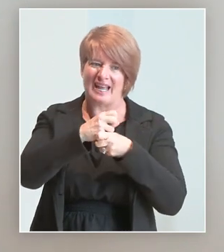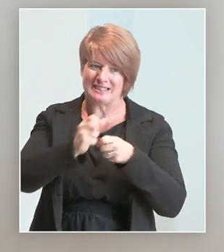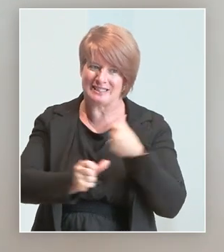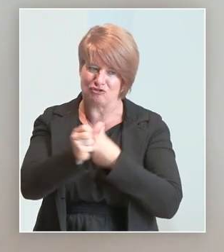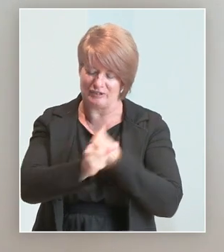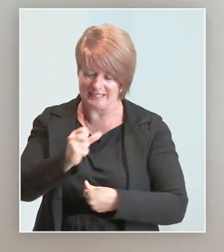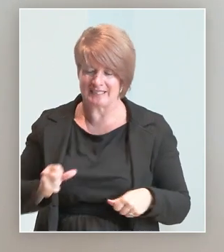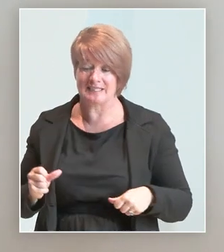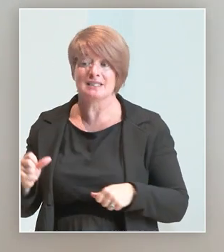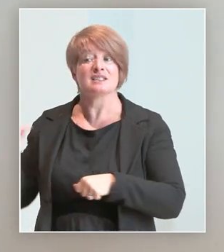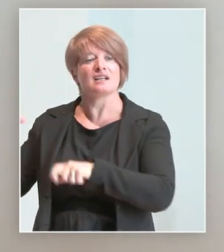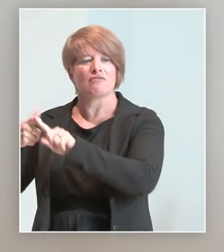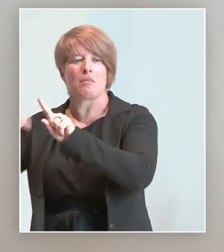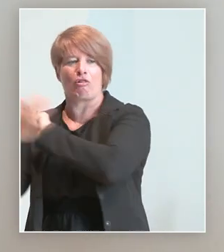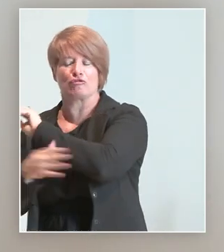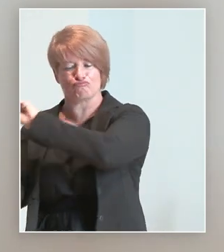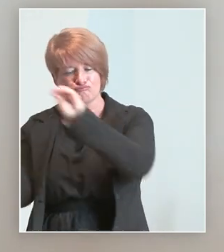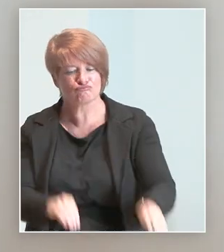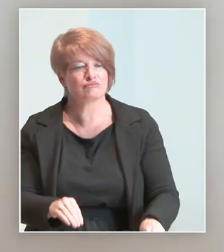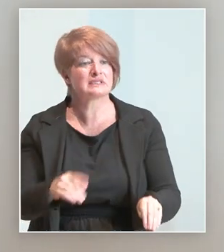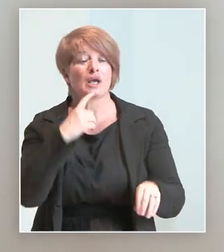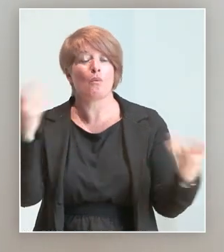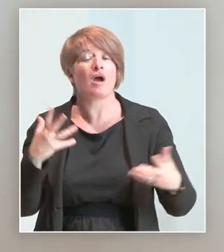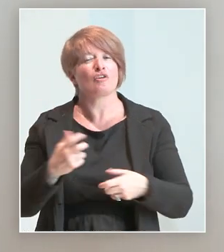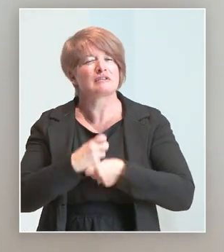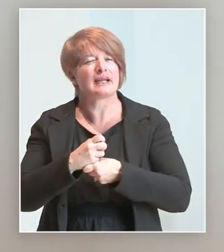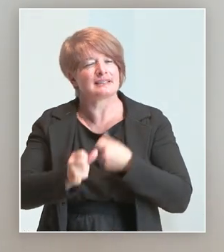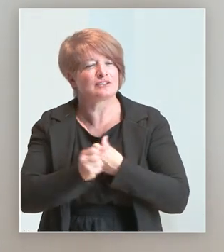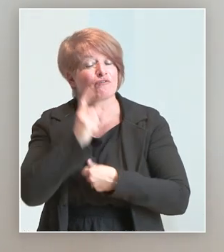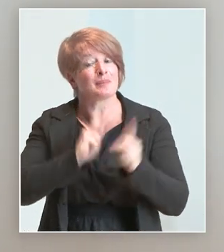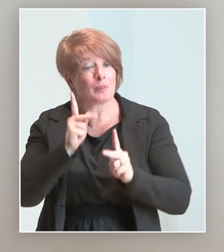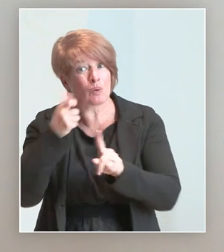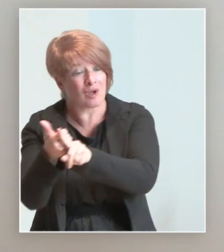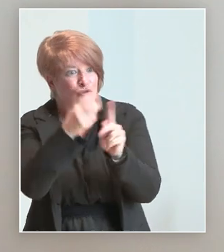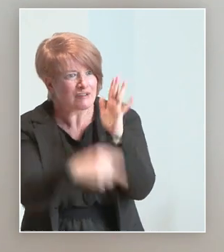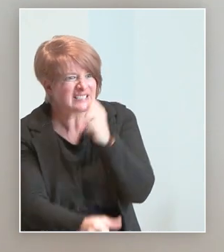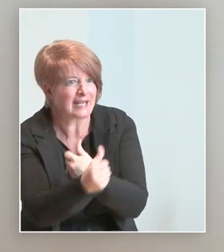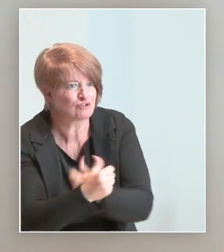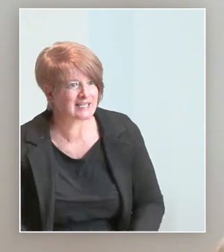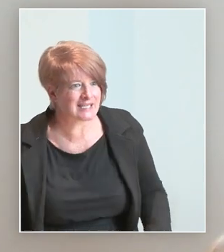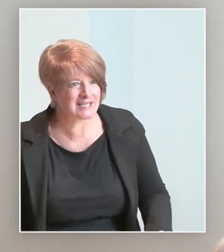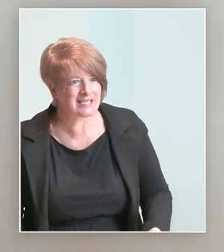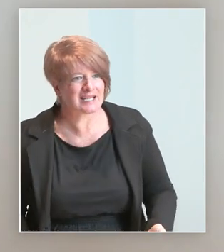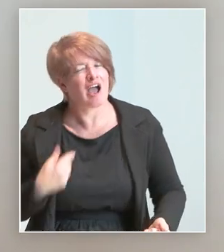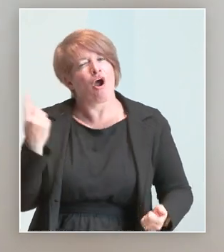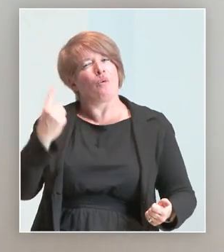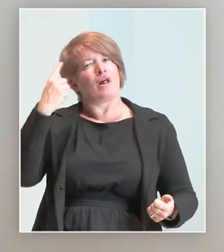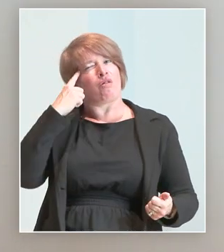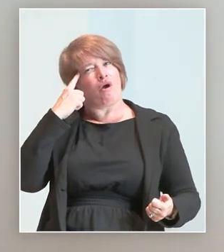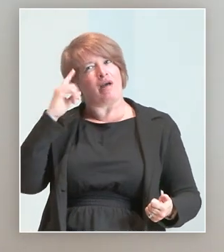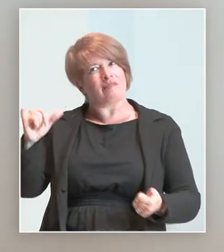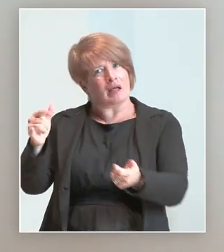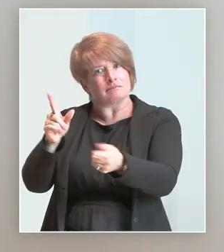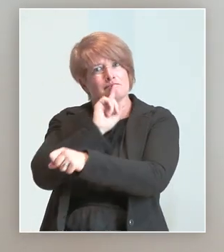at Work, this. Create dangerously for people who read dangerously. This is what I've always thought it meant to